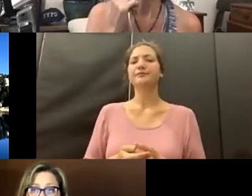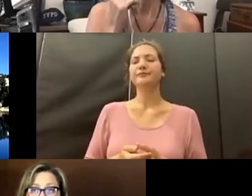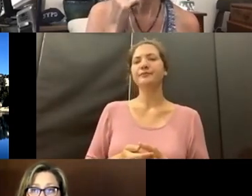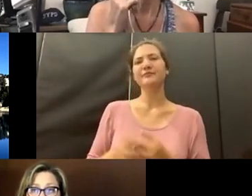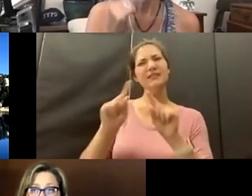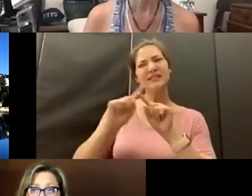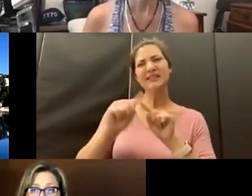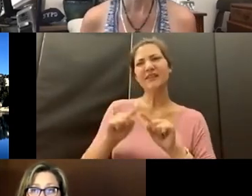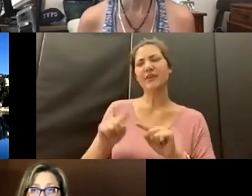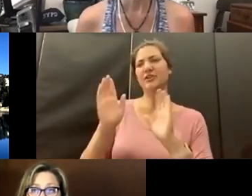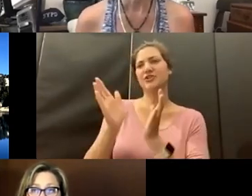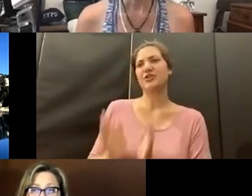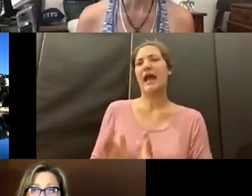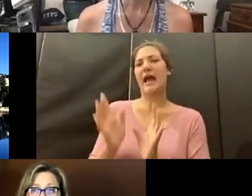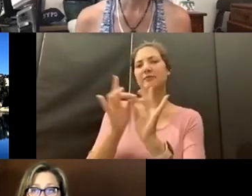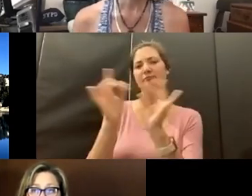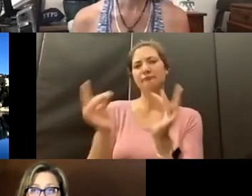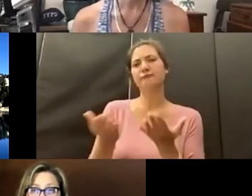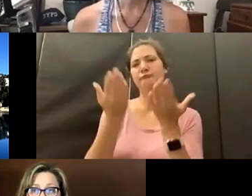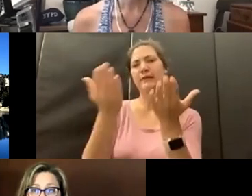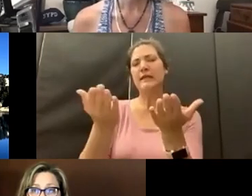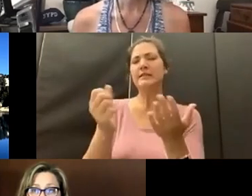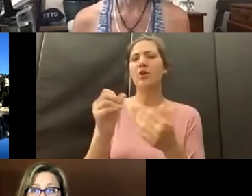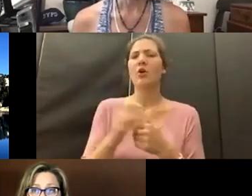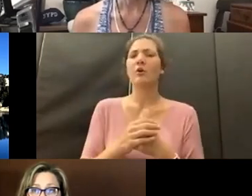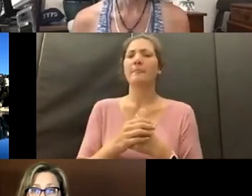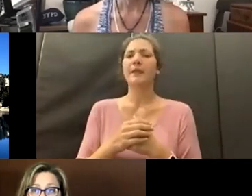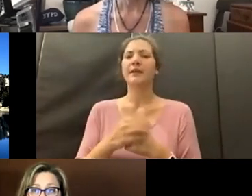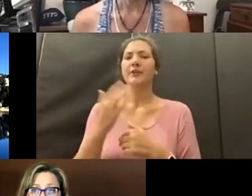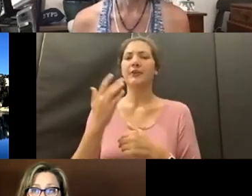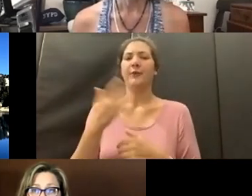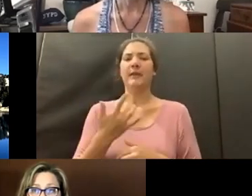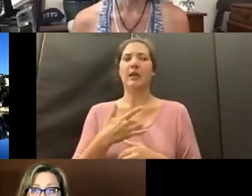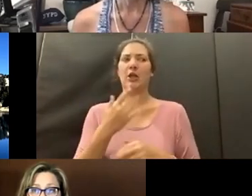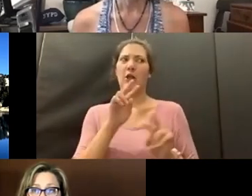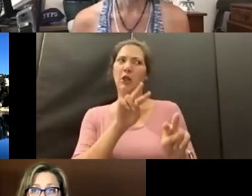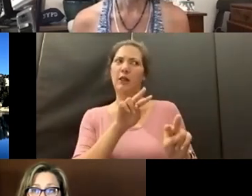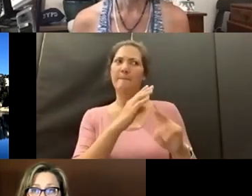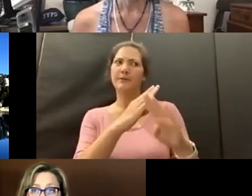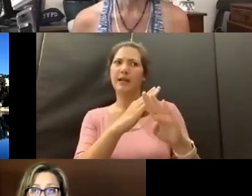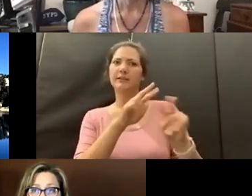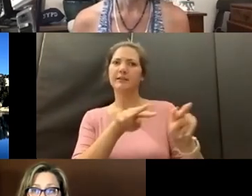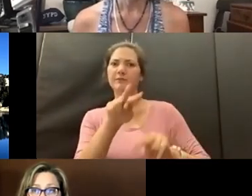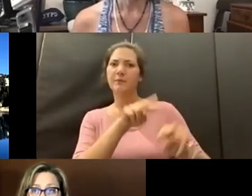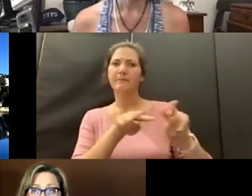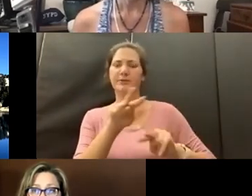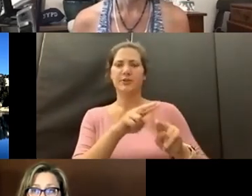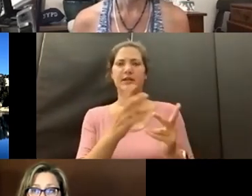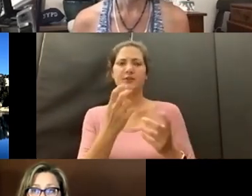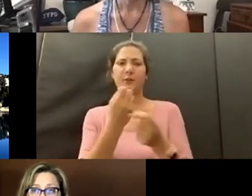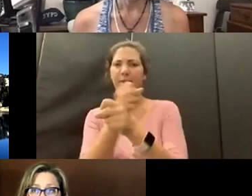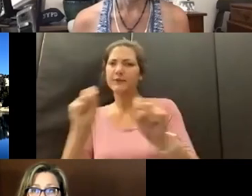our chat area. So, you know, protective supervision, it's about taking part in the programs